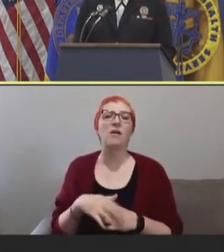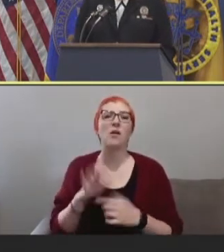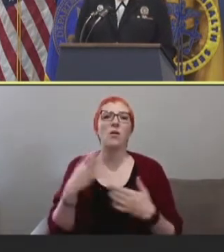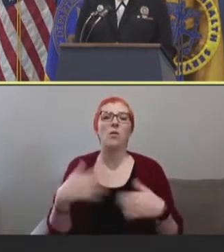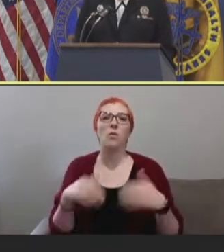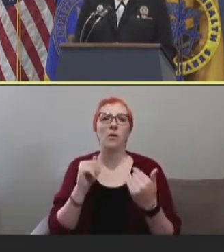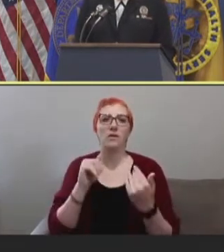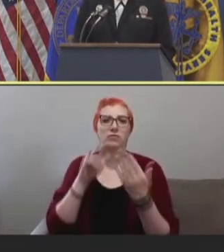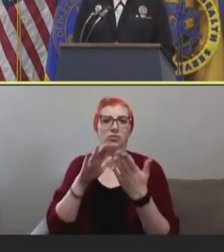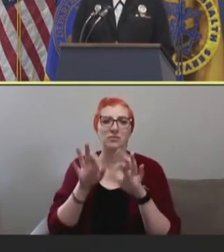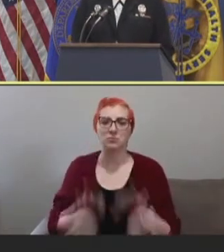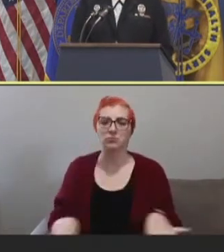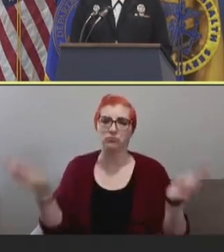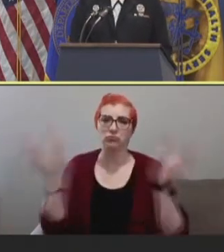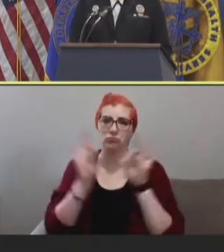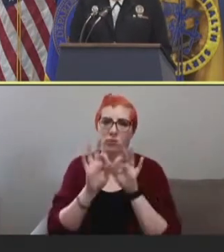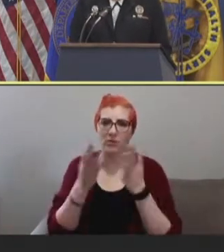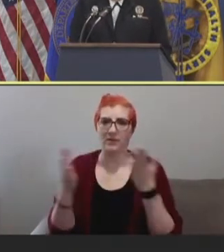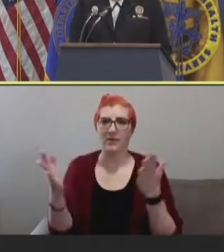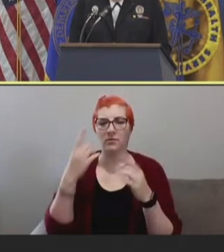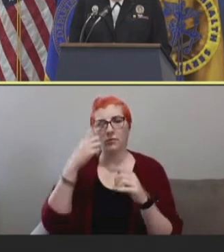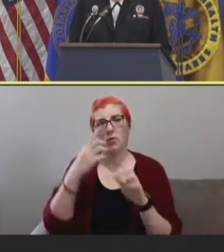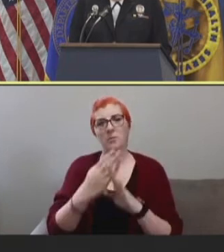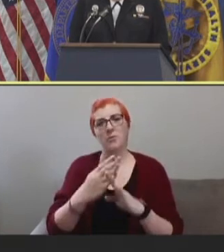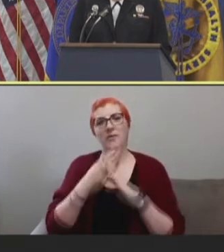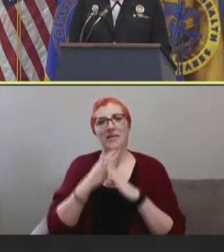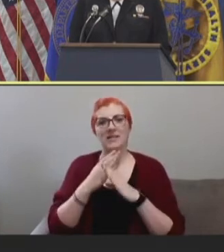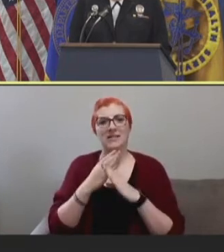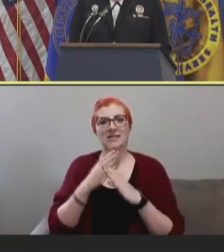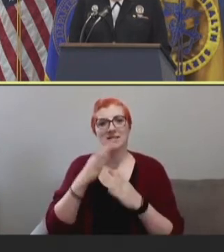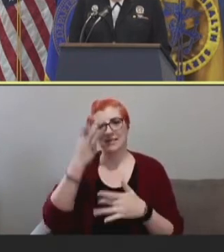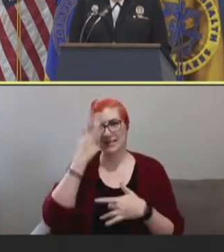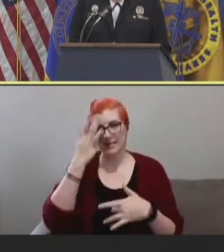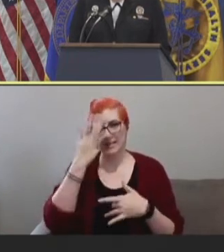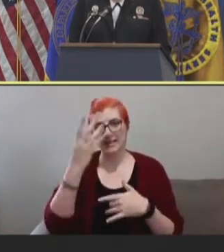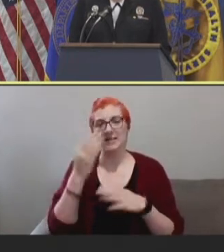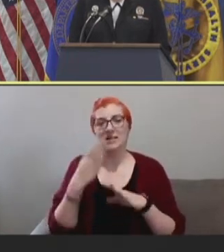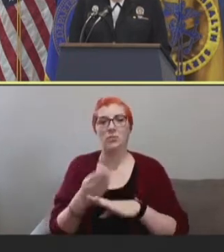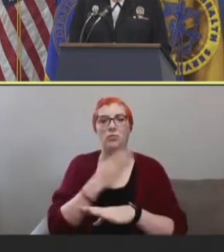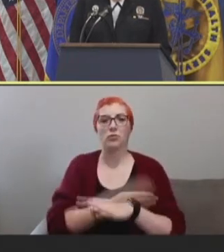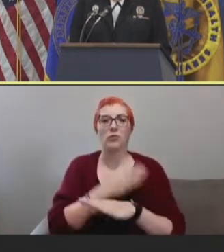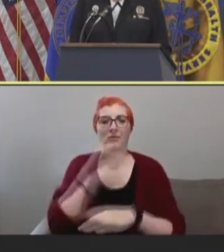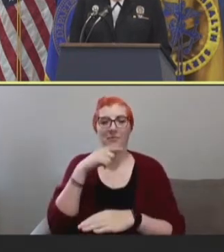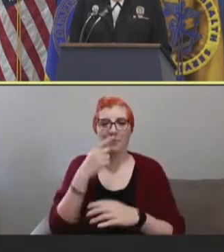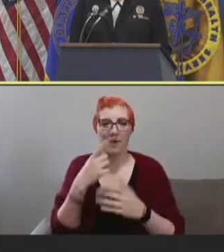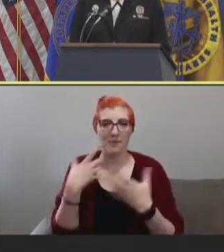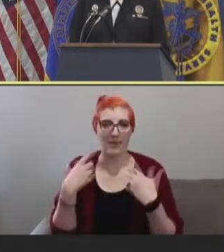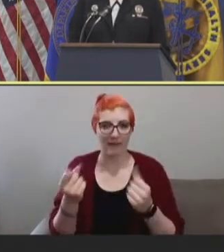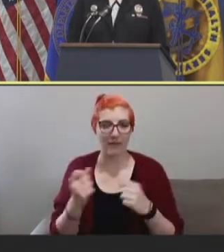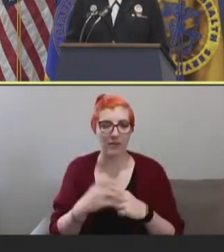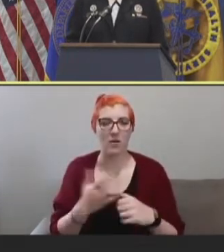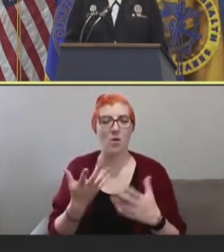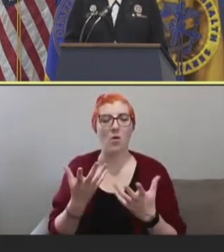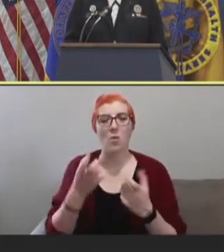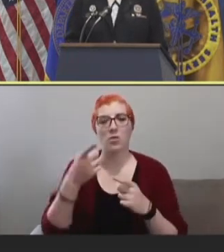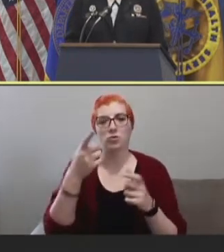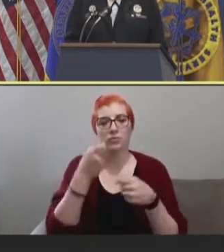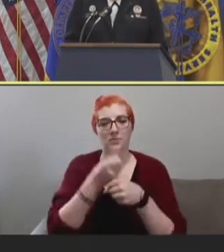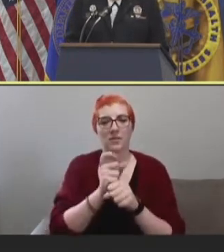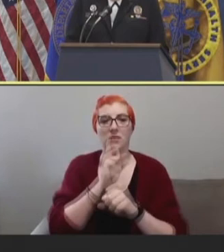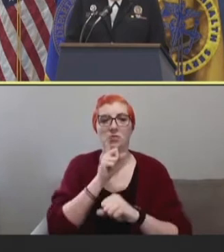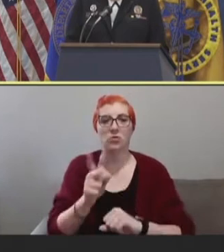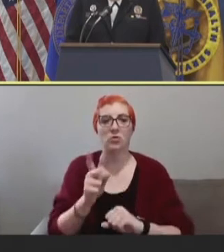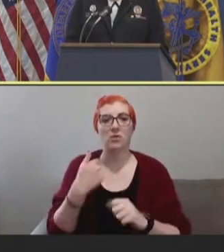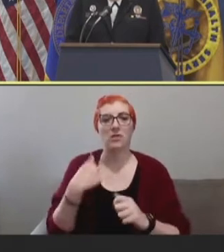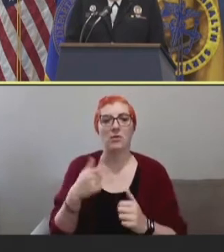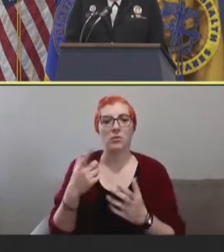in preventing disease and improving public health. So I want you all to make sure that we are currently soliciting